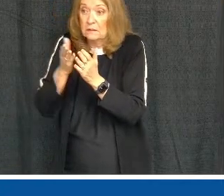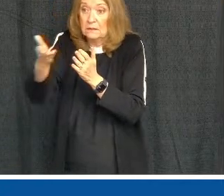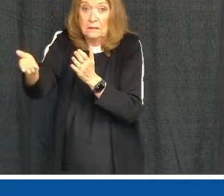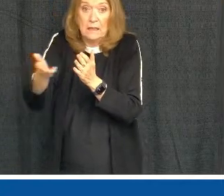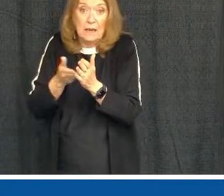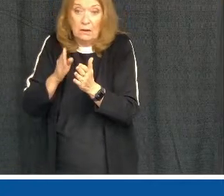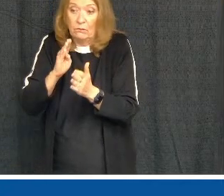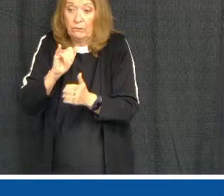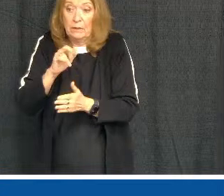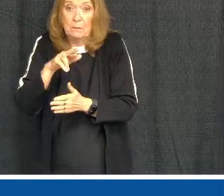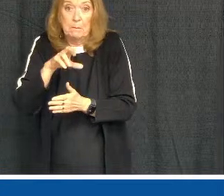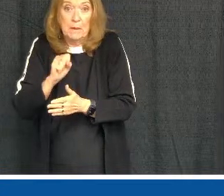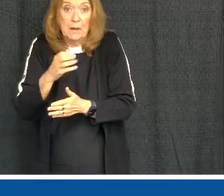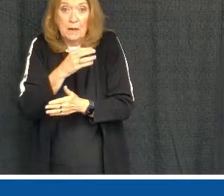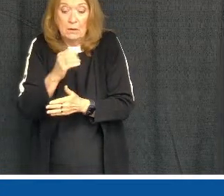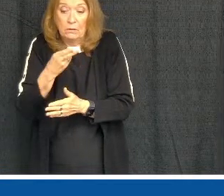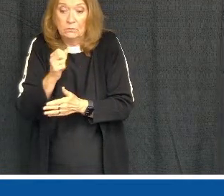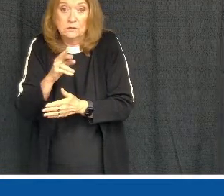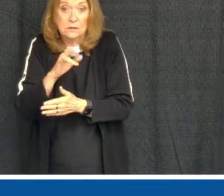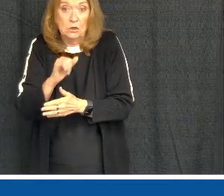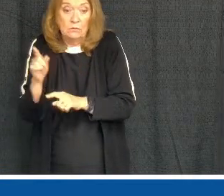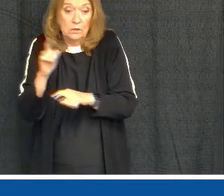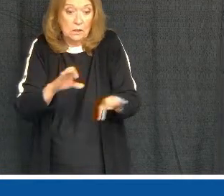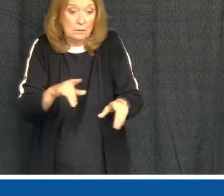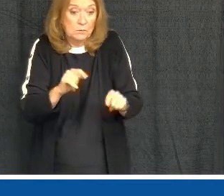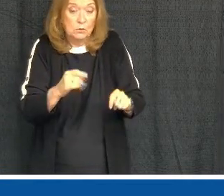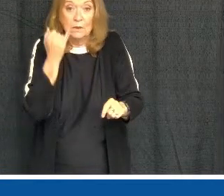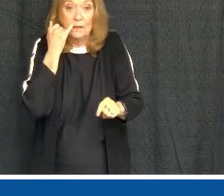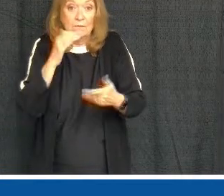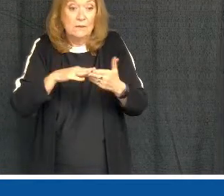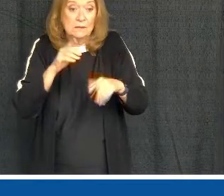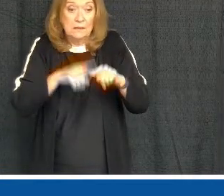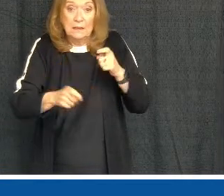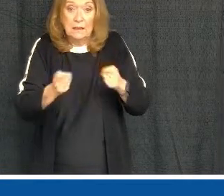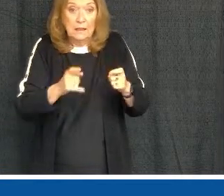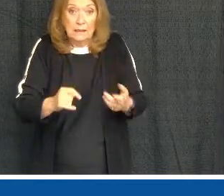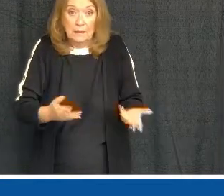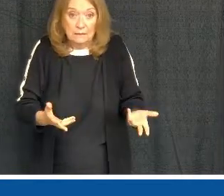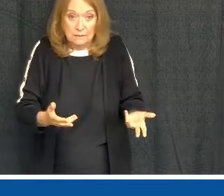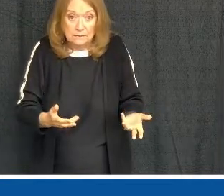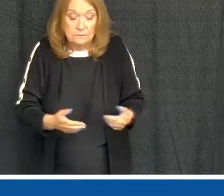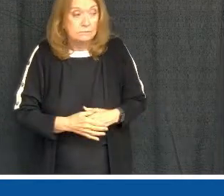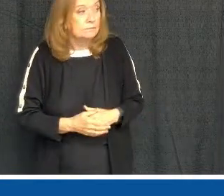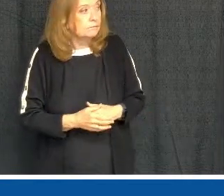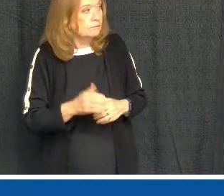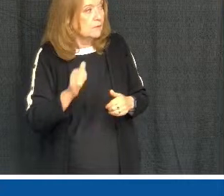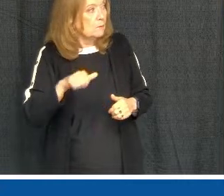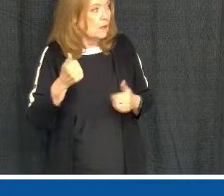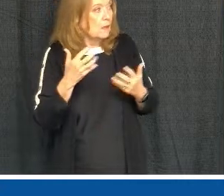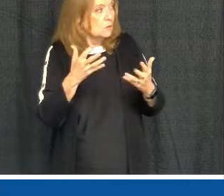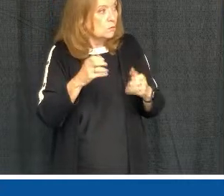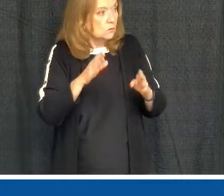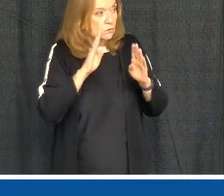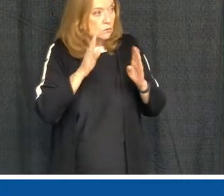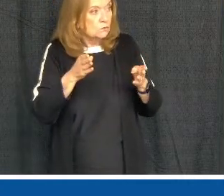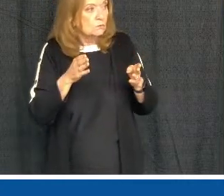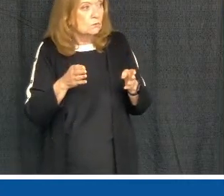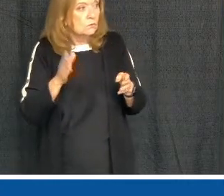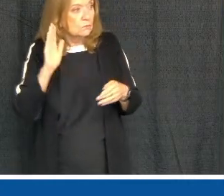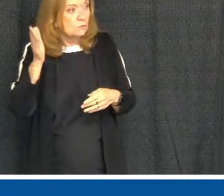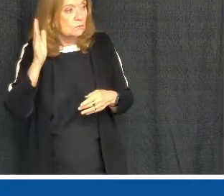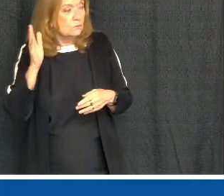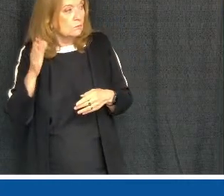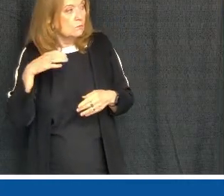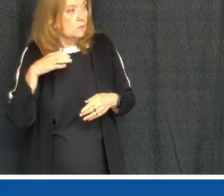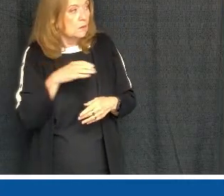engineer involved if the city can't handle it. Thank you. That's all I got. Is there anyone else who wishes to address the council? We're